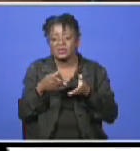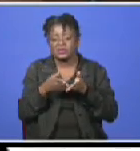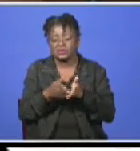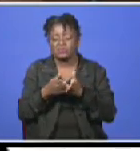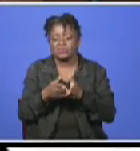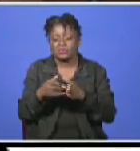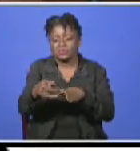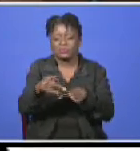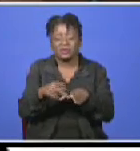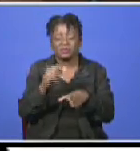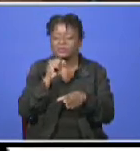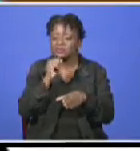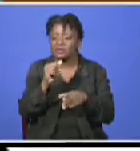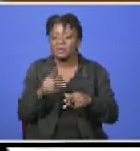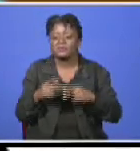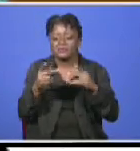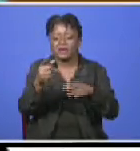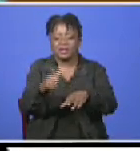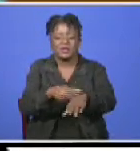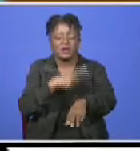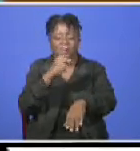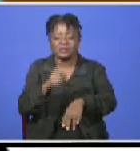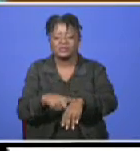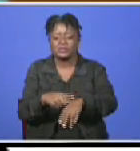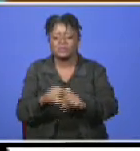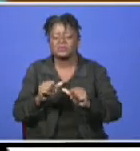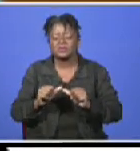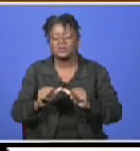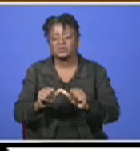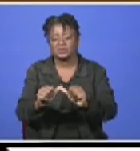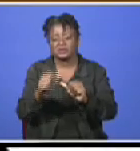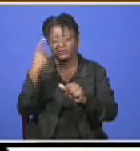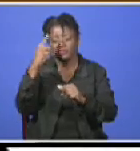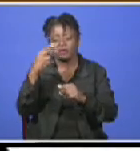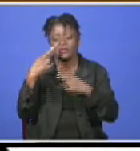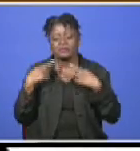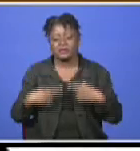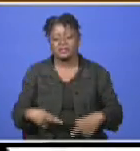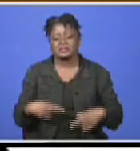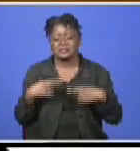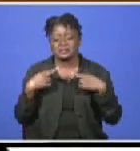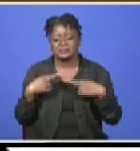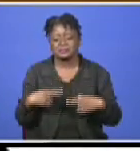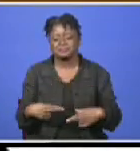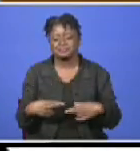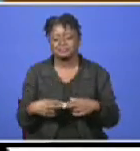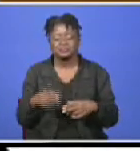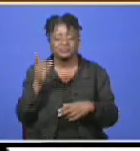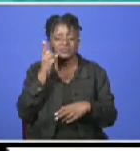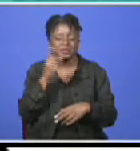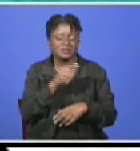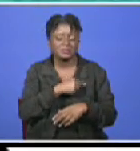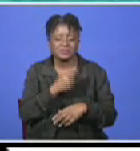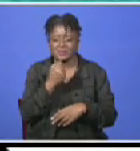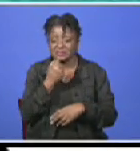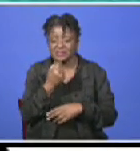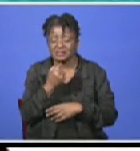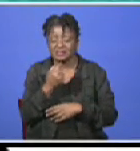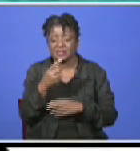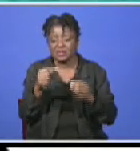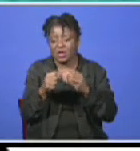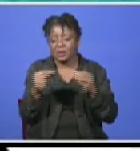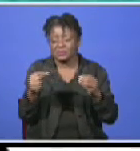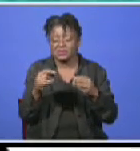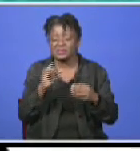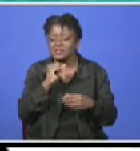long-term sustainability for the island. Wemyss Bight resident and Disney After Dorian panelist Danielle Gibson says the